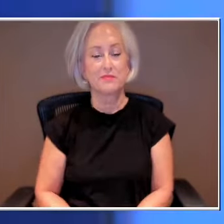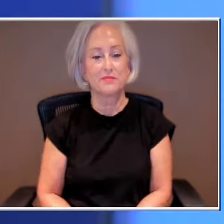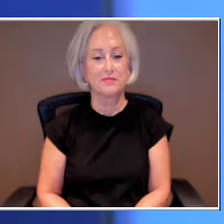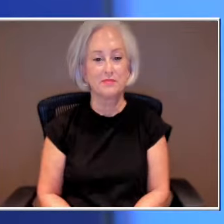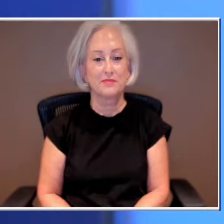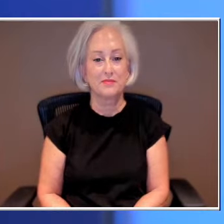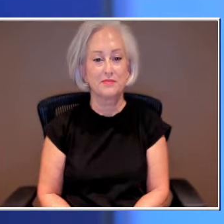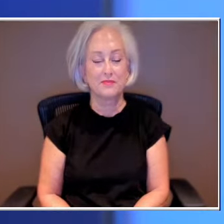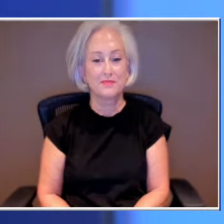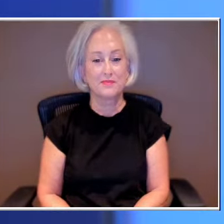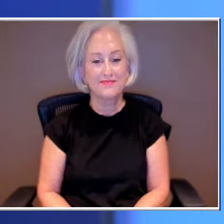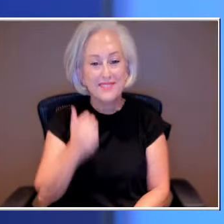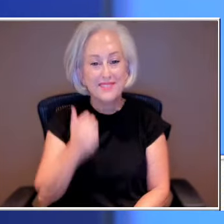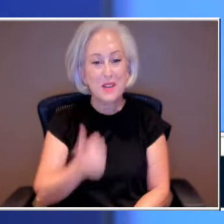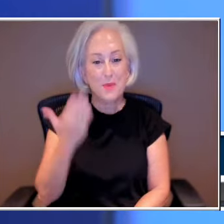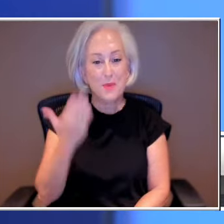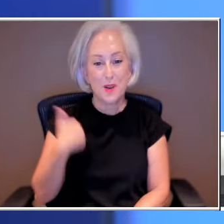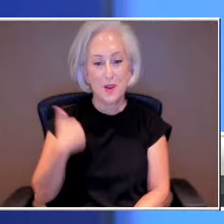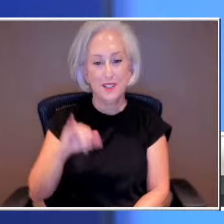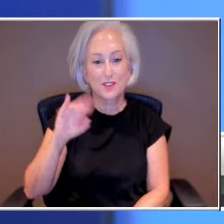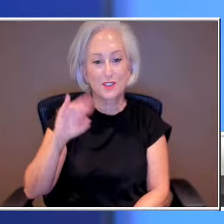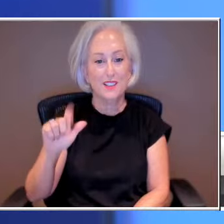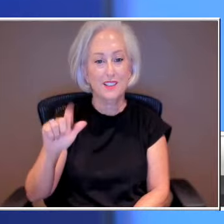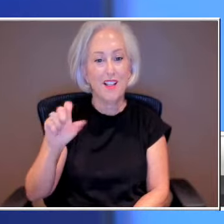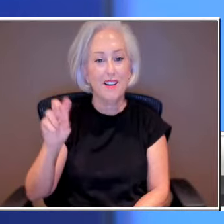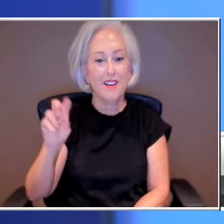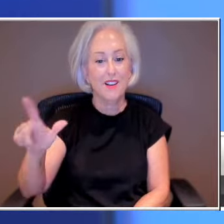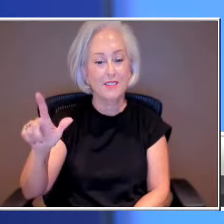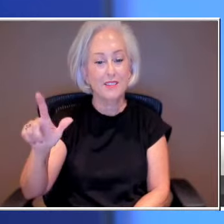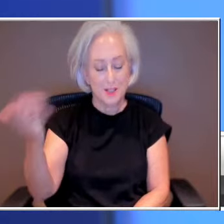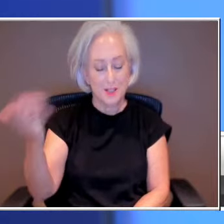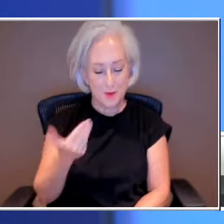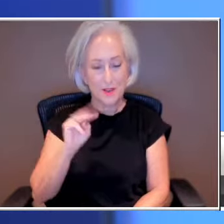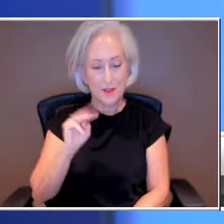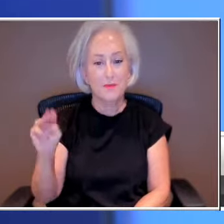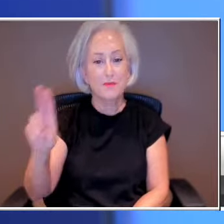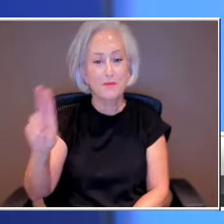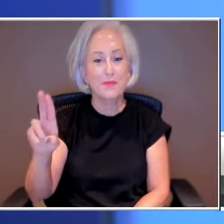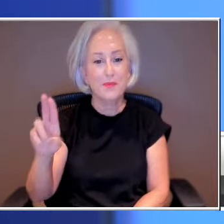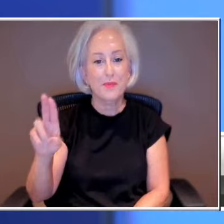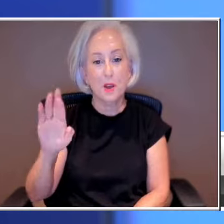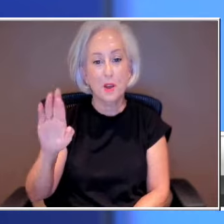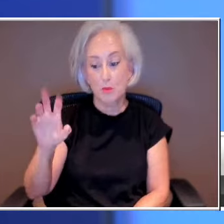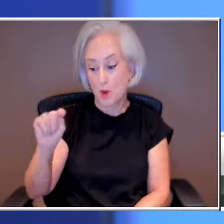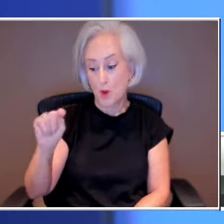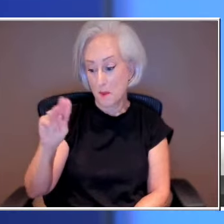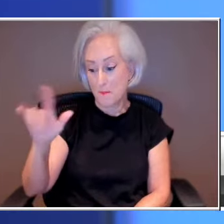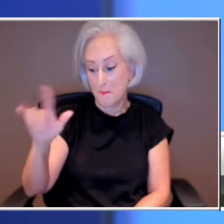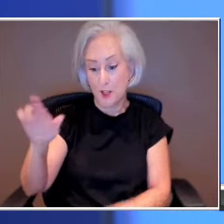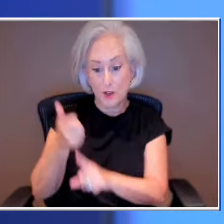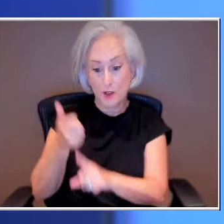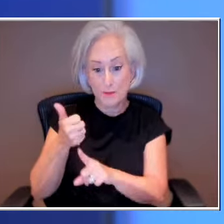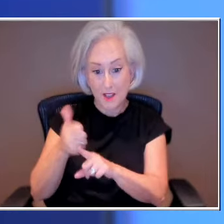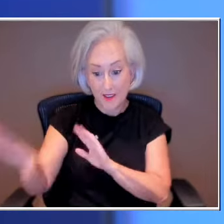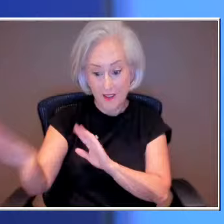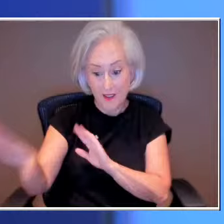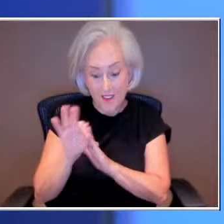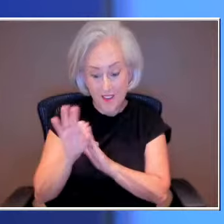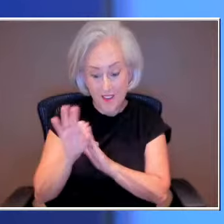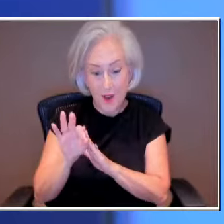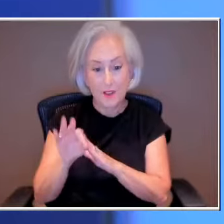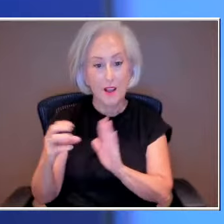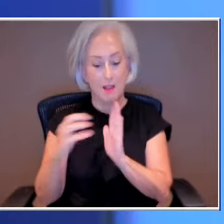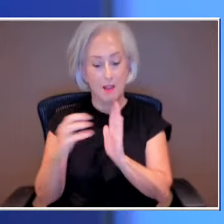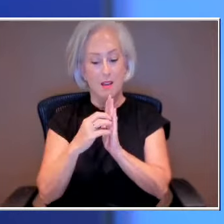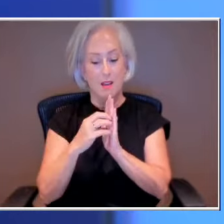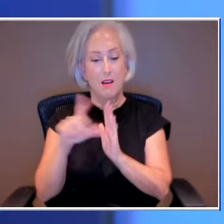Good morning, I'm Jessica Lovell, and welcome to the Morning Medical Update. When Bret Miller first found a lump as a teenager, his doctors assured him